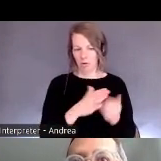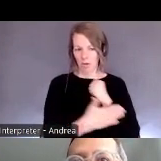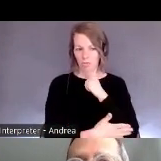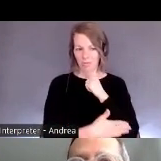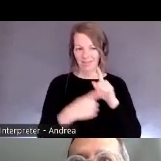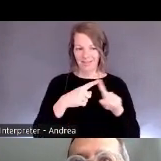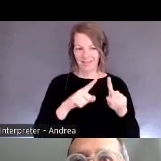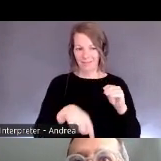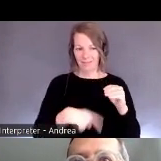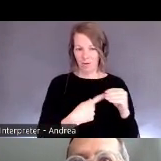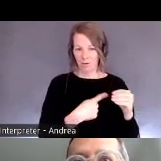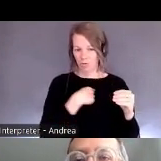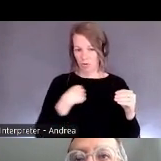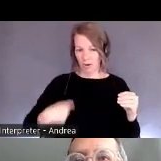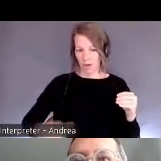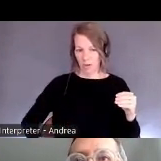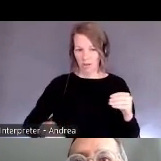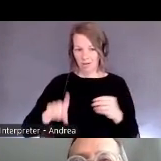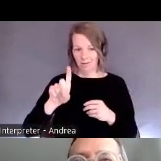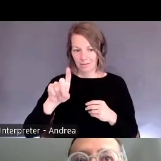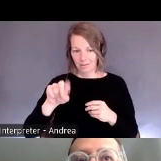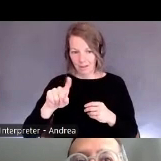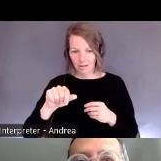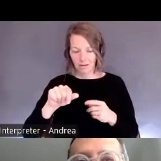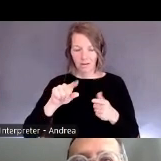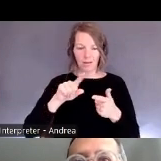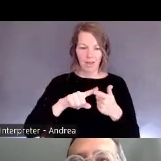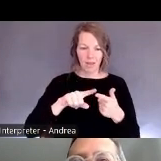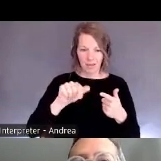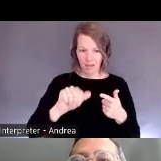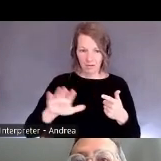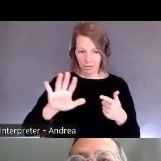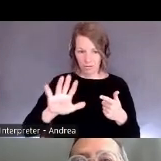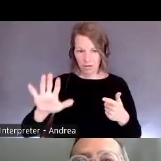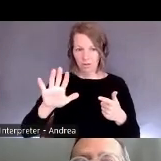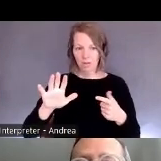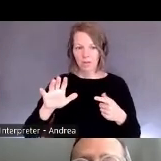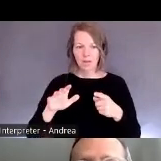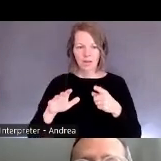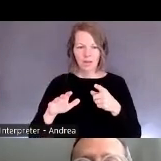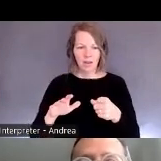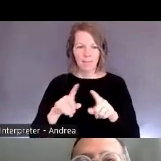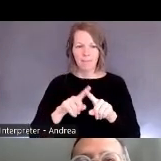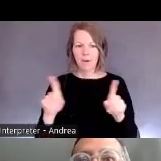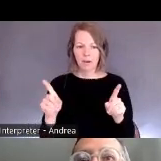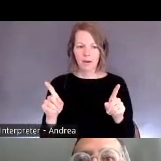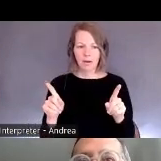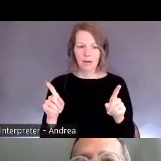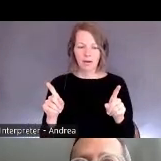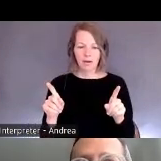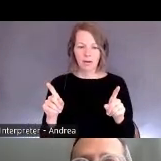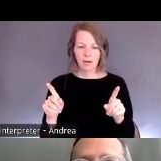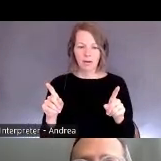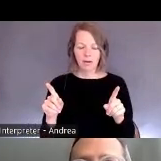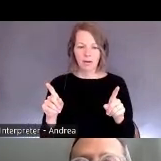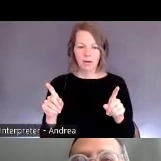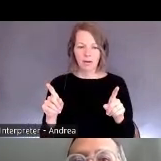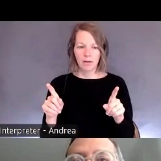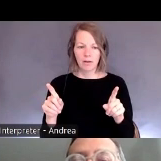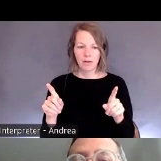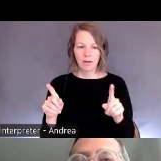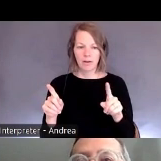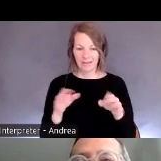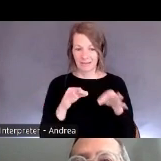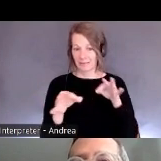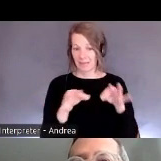China, uses data about China and about migration in China, but they are not only explaining